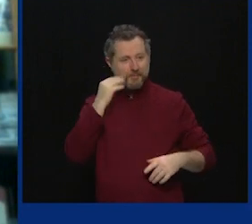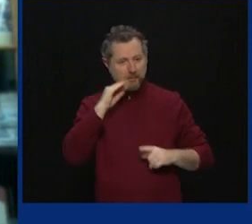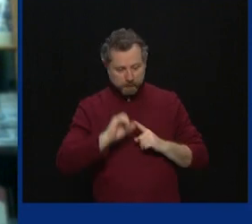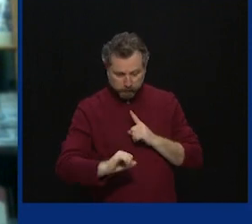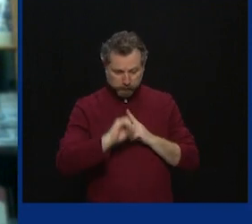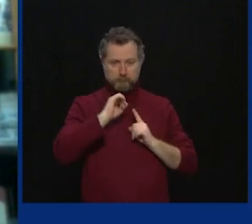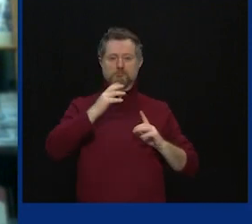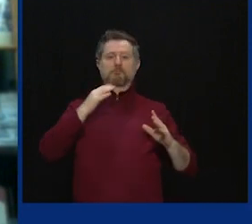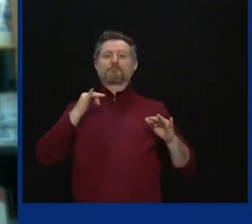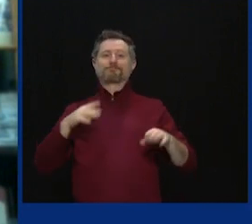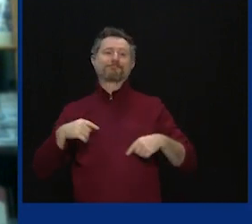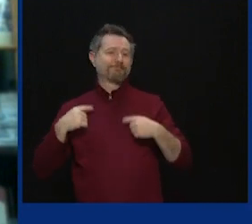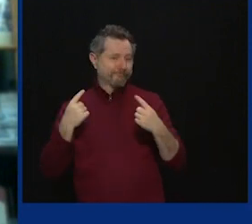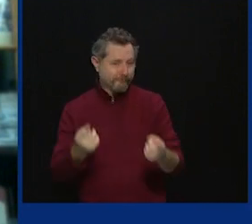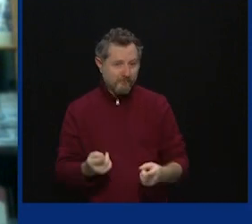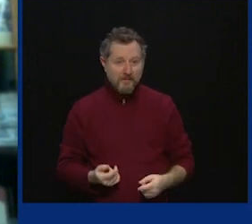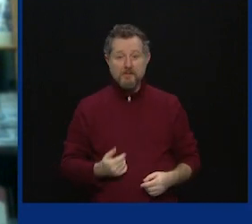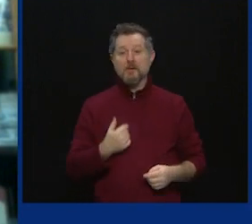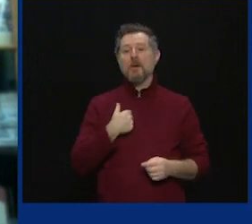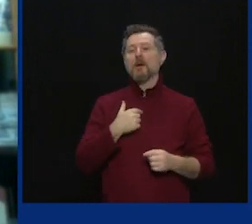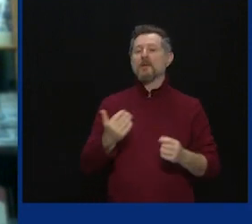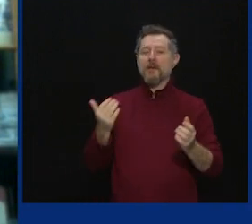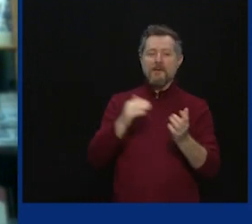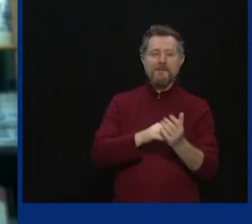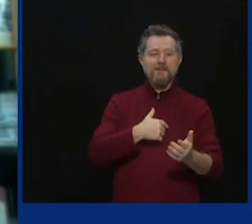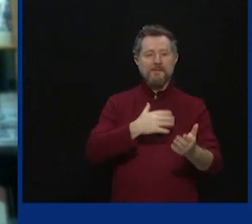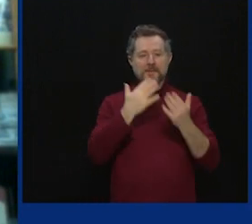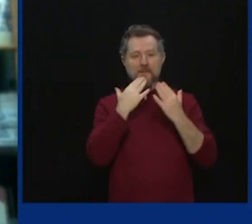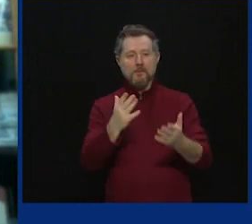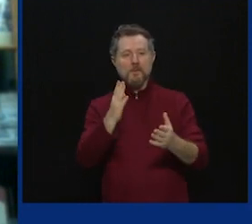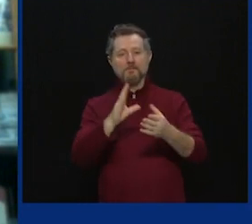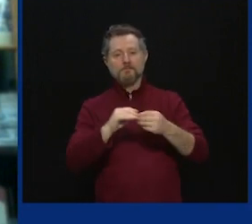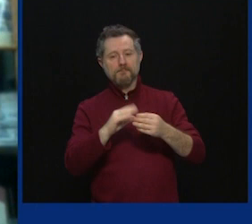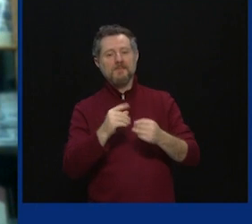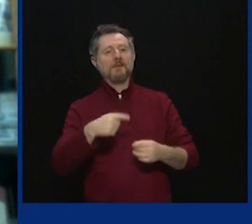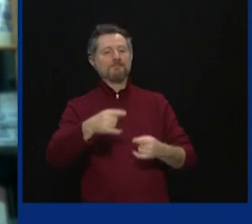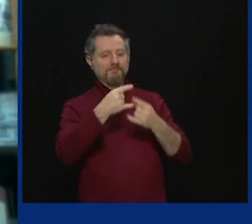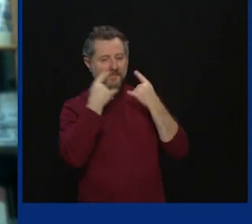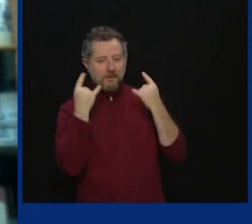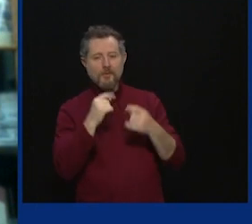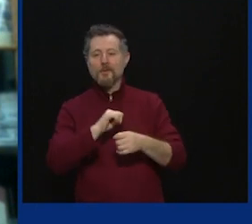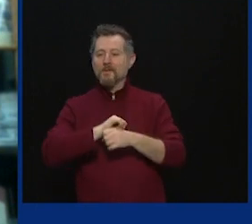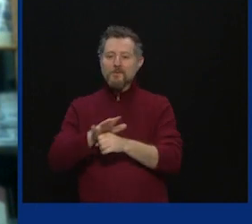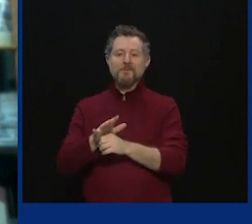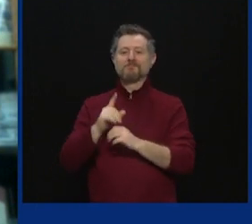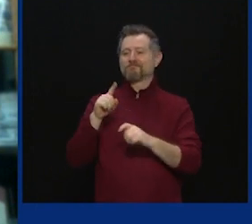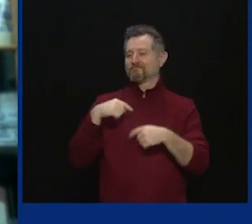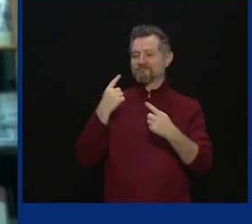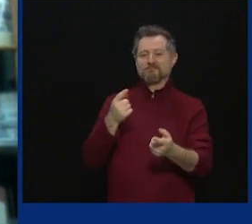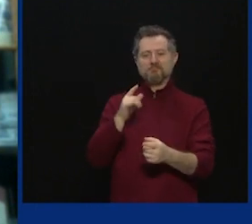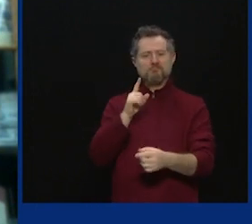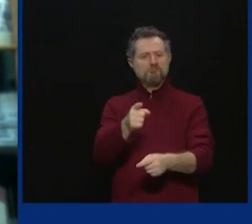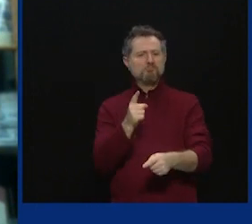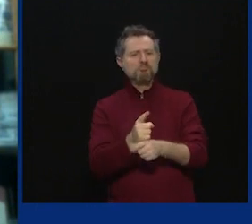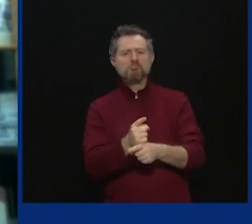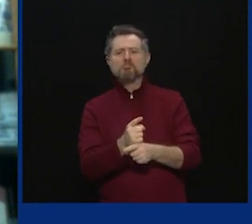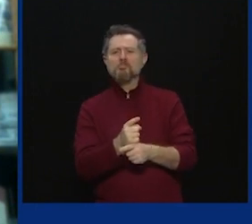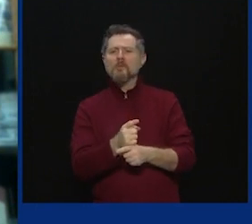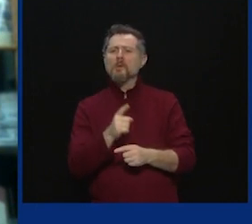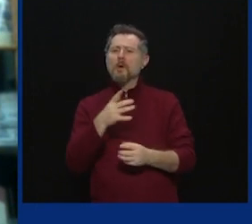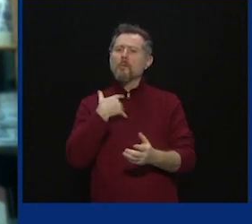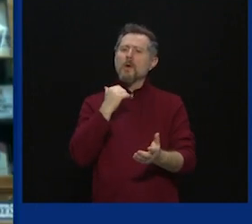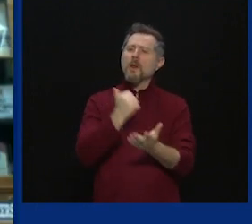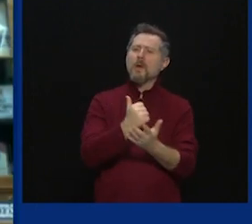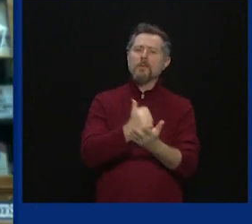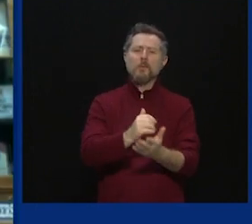your messaging and actions on masks and COVID to date are certainly appropriate and will help slow the spread. And Governor, I look forward to